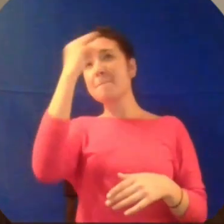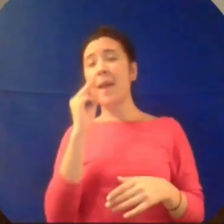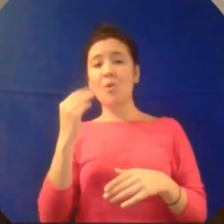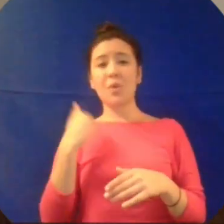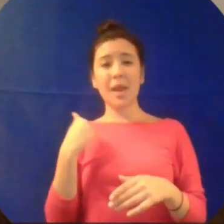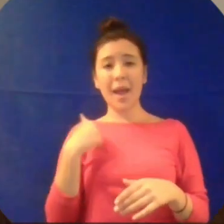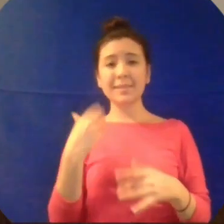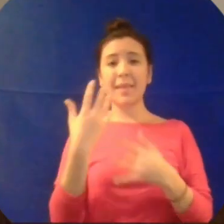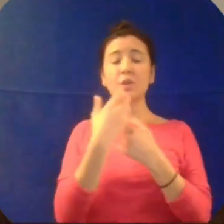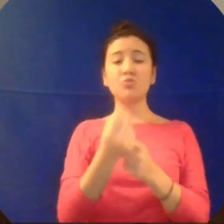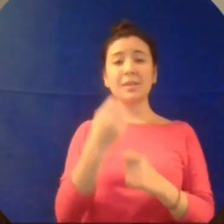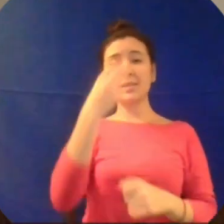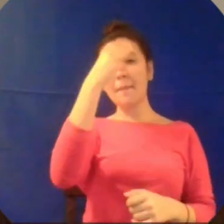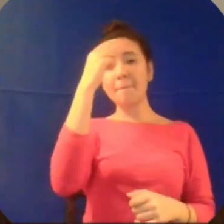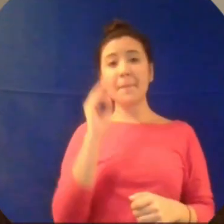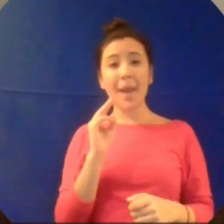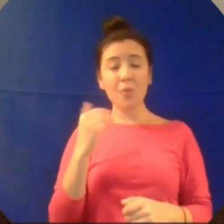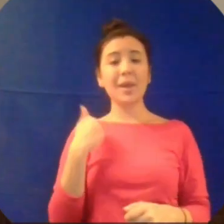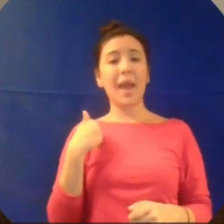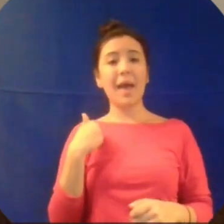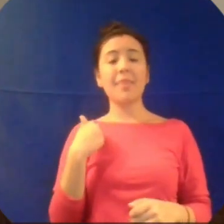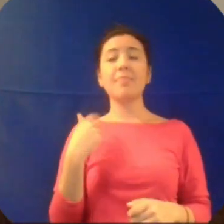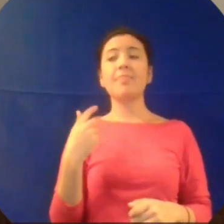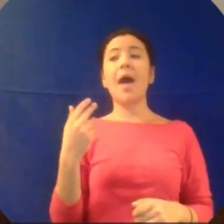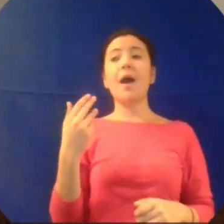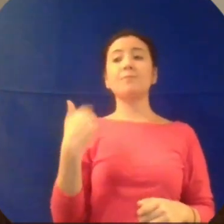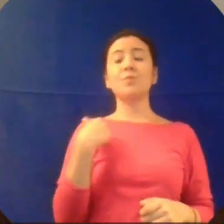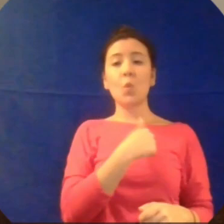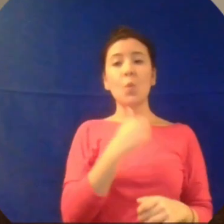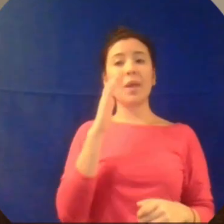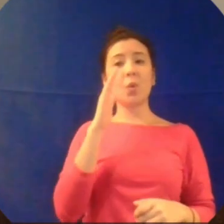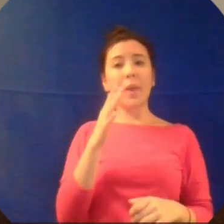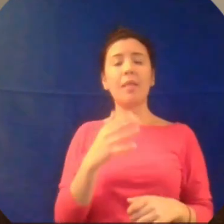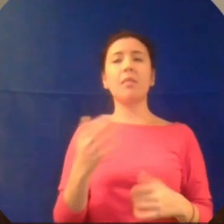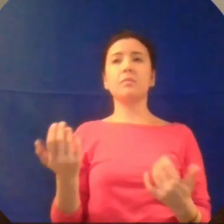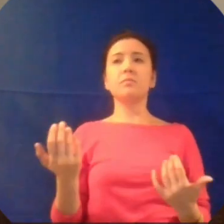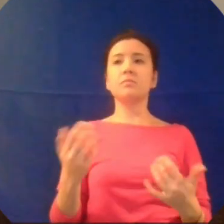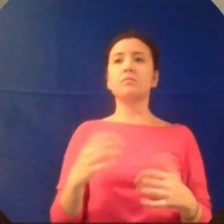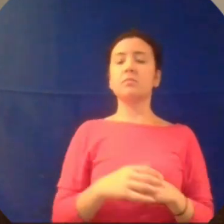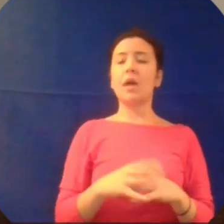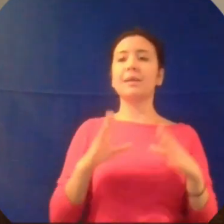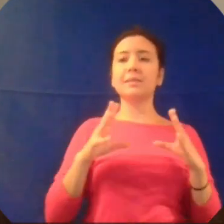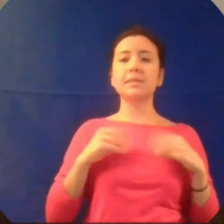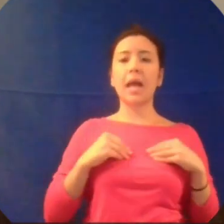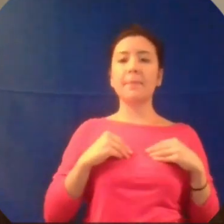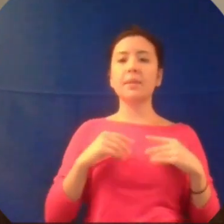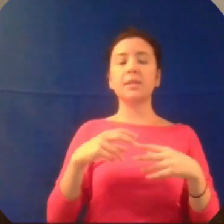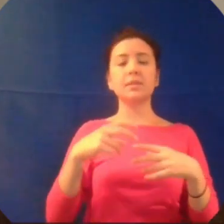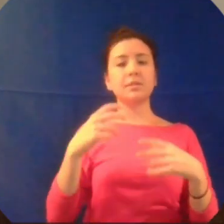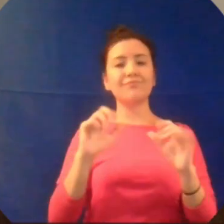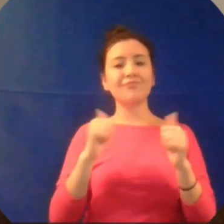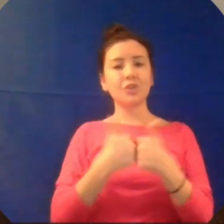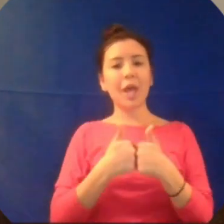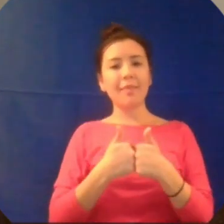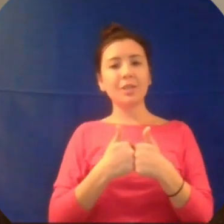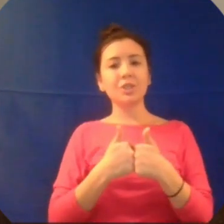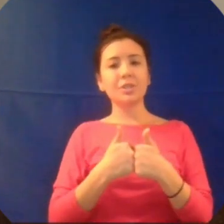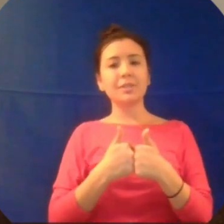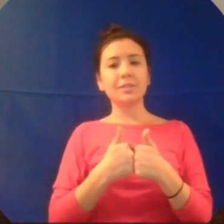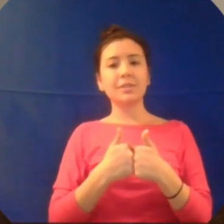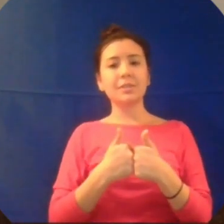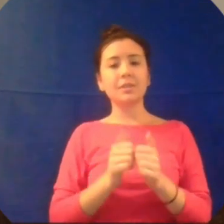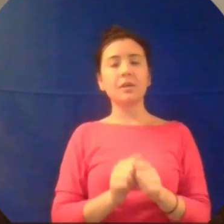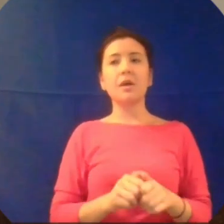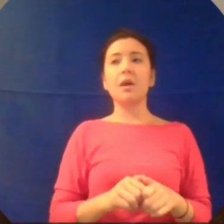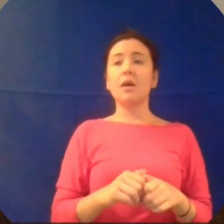in God that Mary had, that we too may embrace all these challenges in our day. As we conclude these days of Advent and the